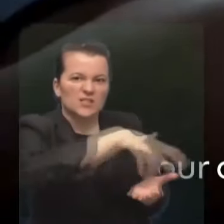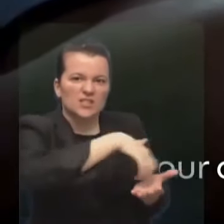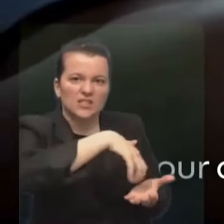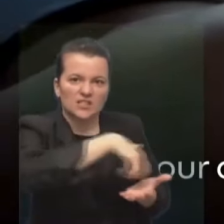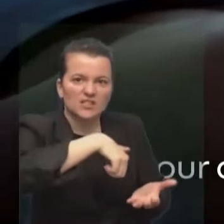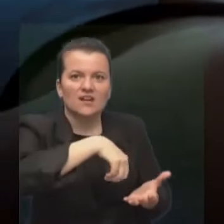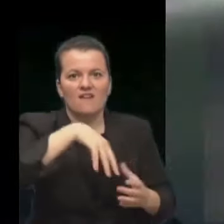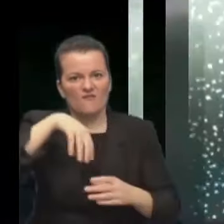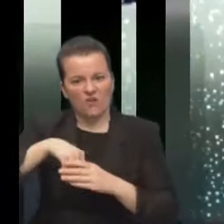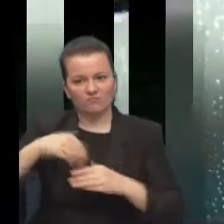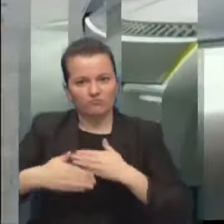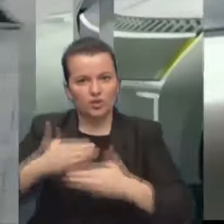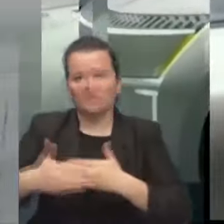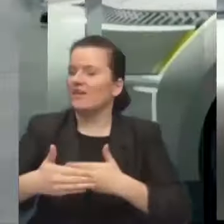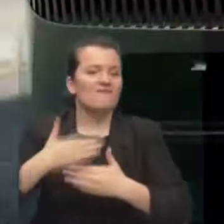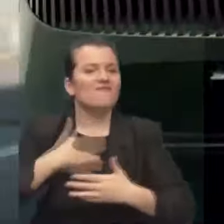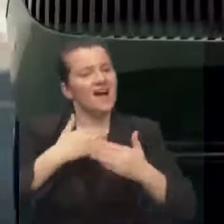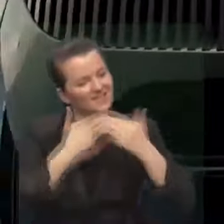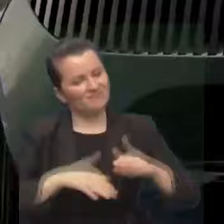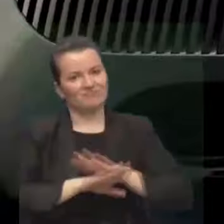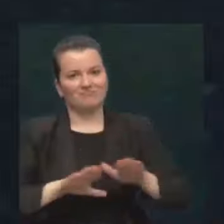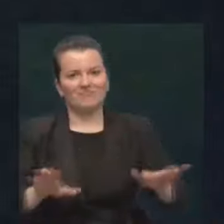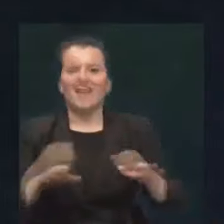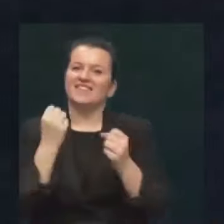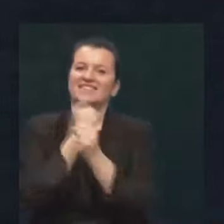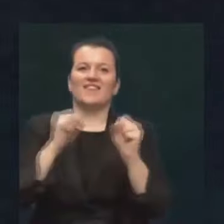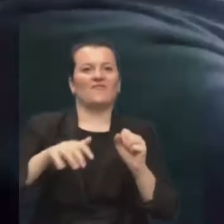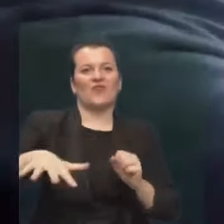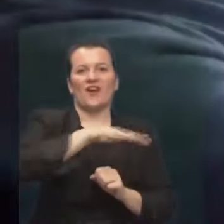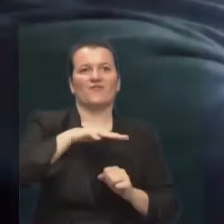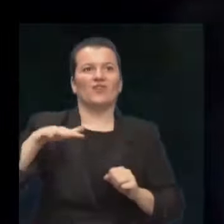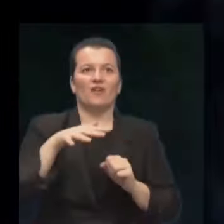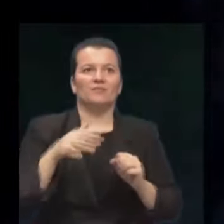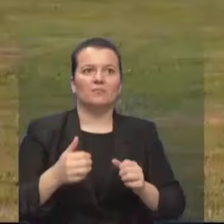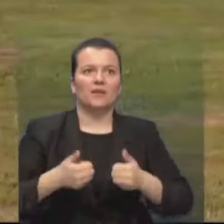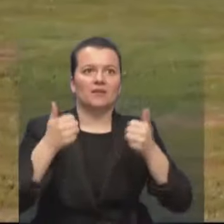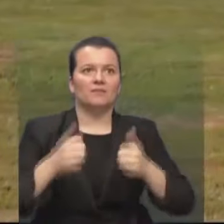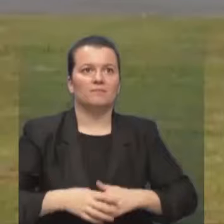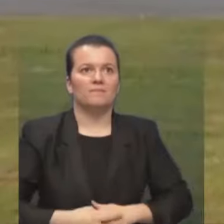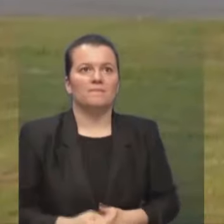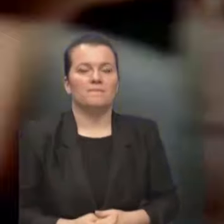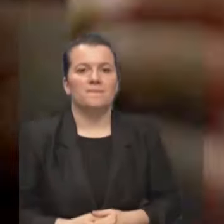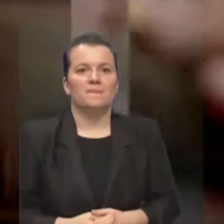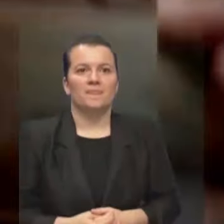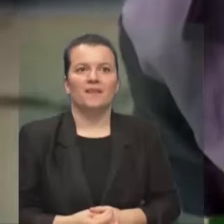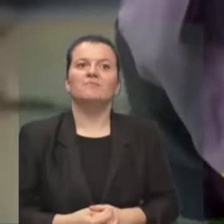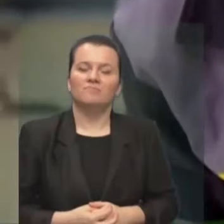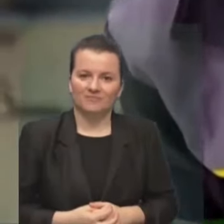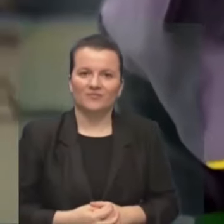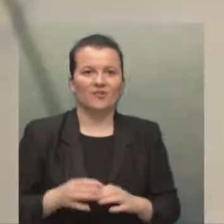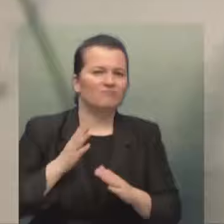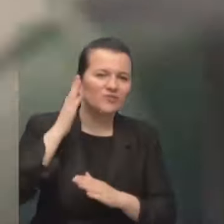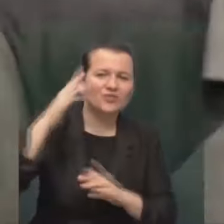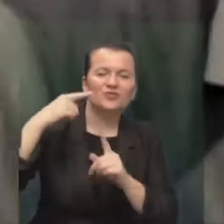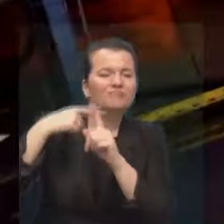and safer for everyone. We are daring, embracing the future with optimism. We are a place